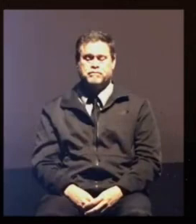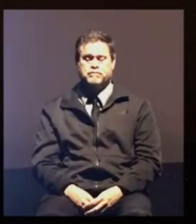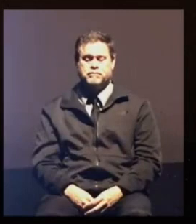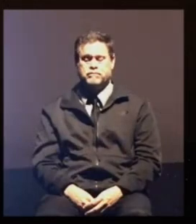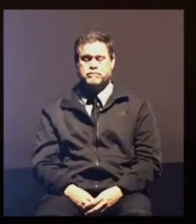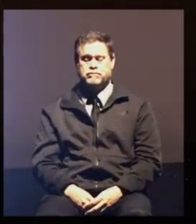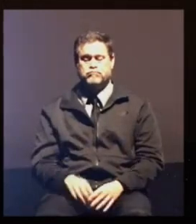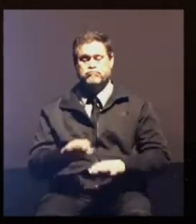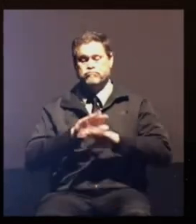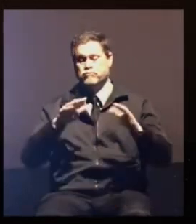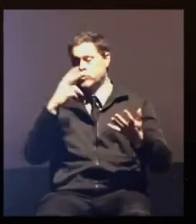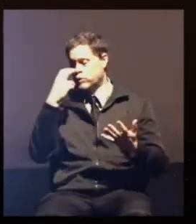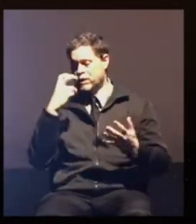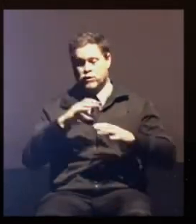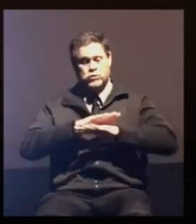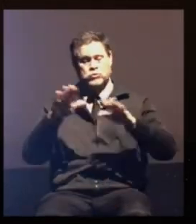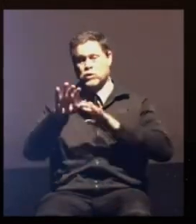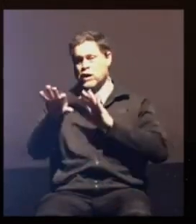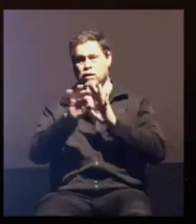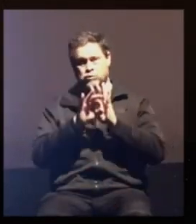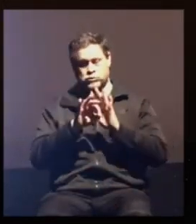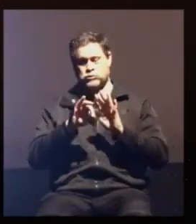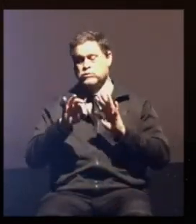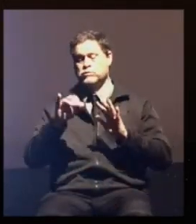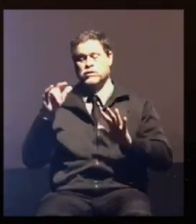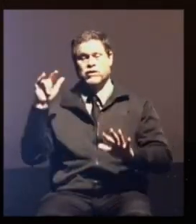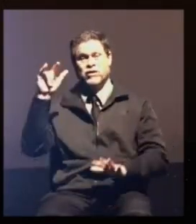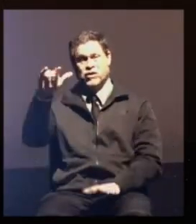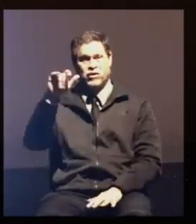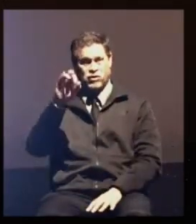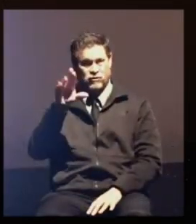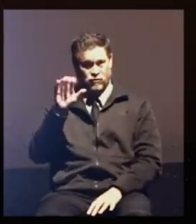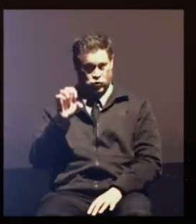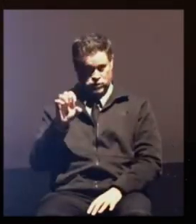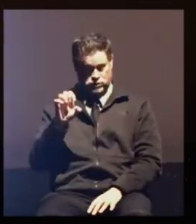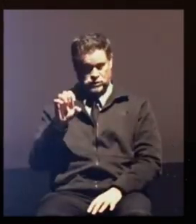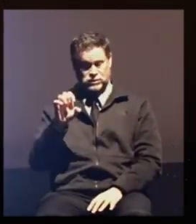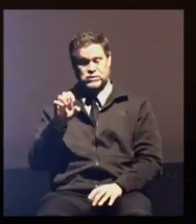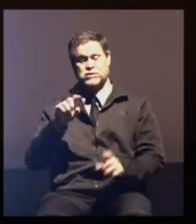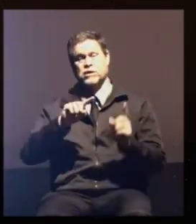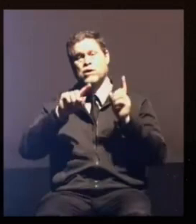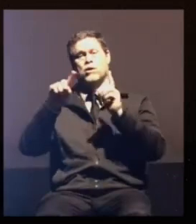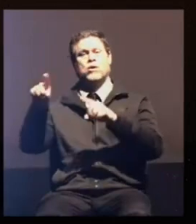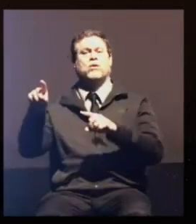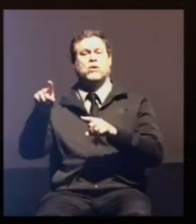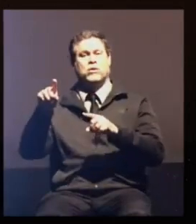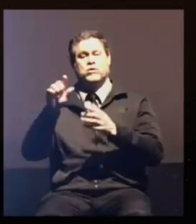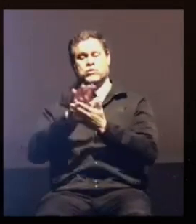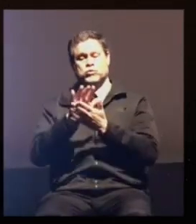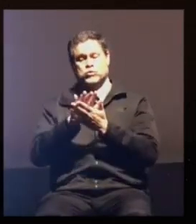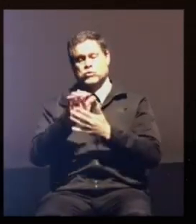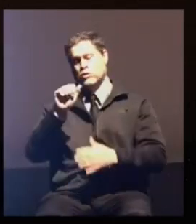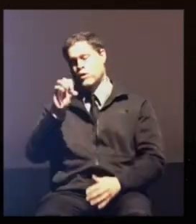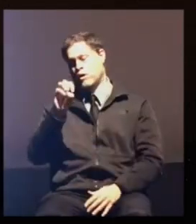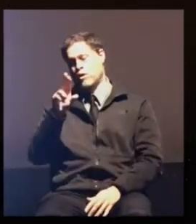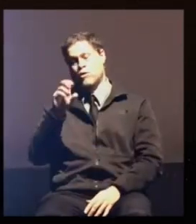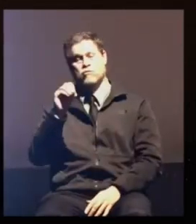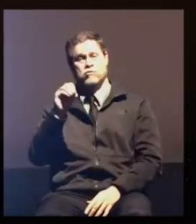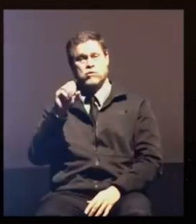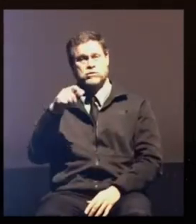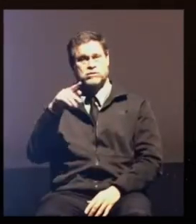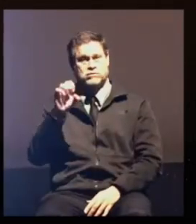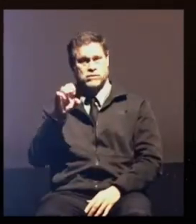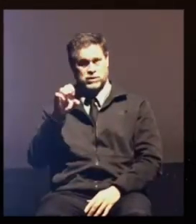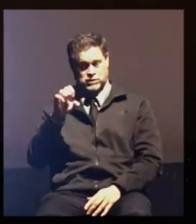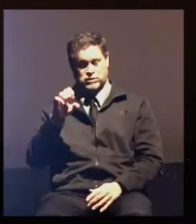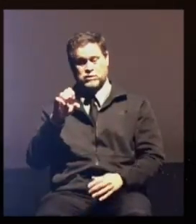No doubt, no option. I chose the Air Force. Subsequently, I went to the School of Aerospace Medicine to become